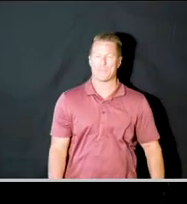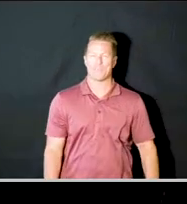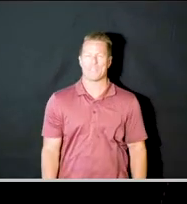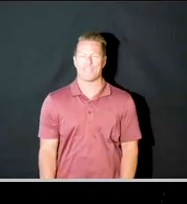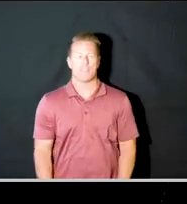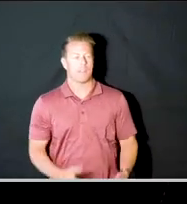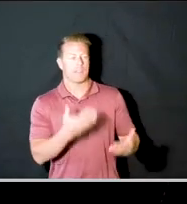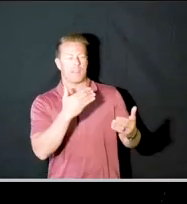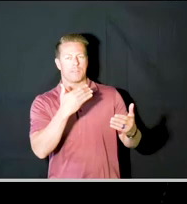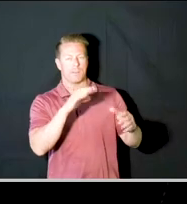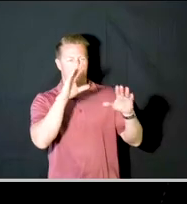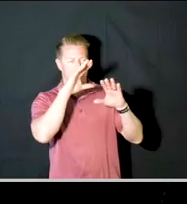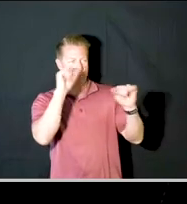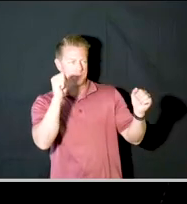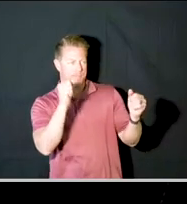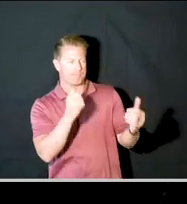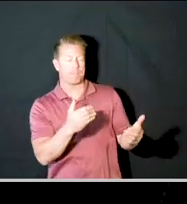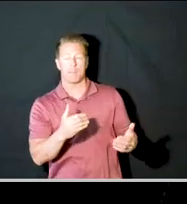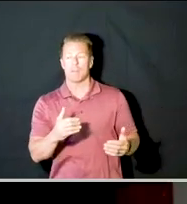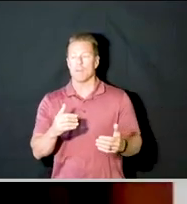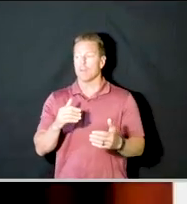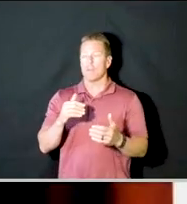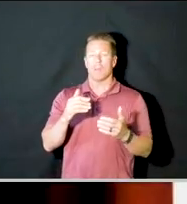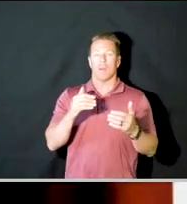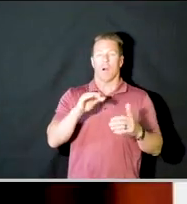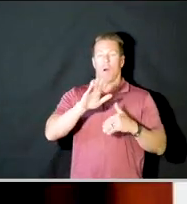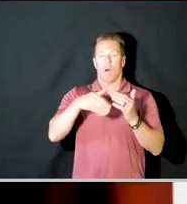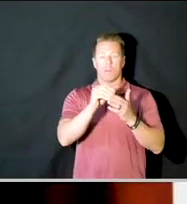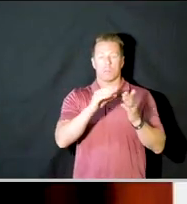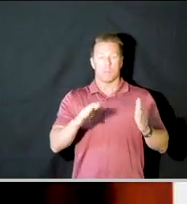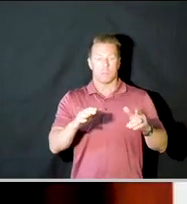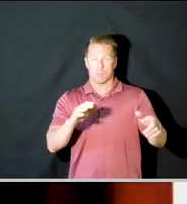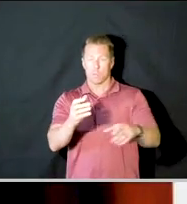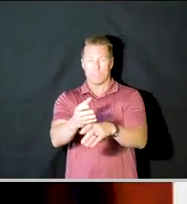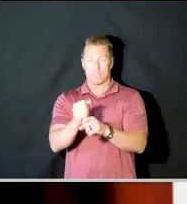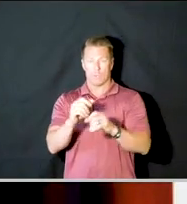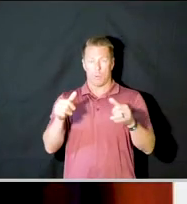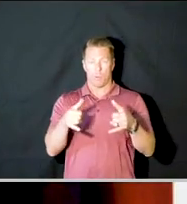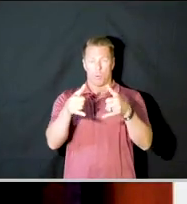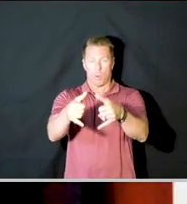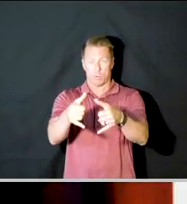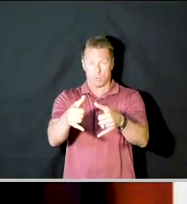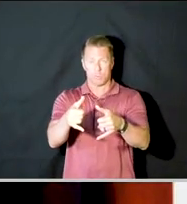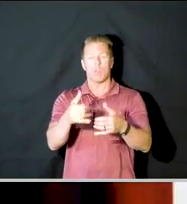Thank you, President Glanton. And thank you for all the students who received awards, including my mom.